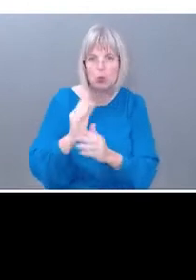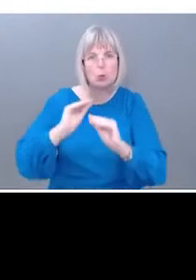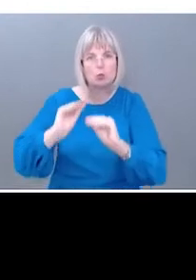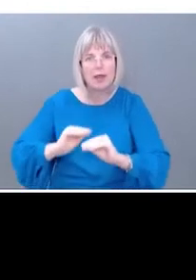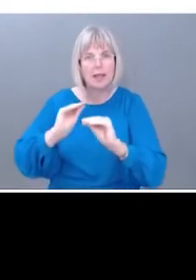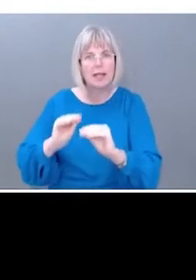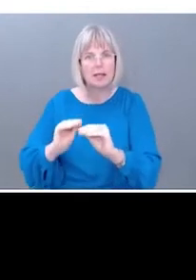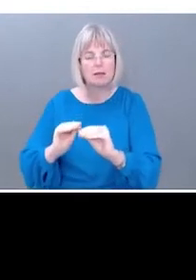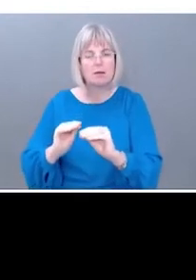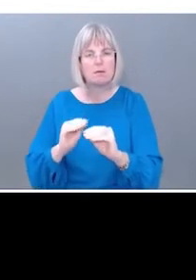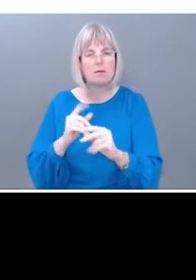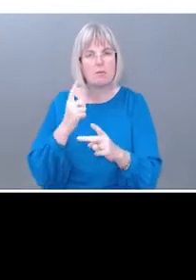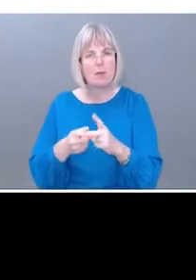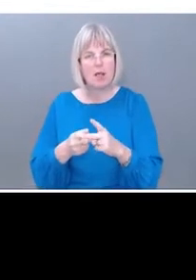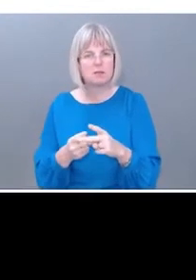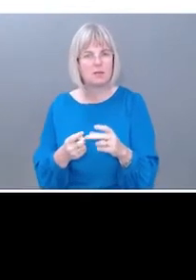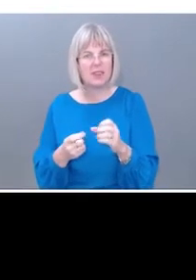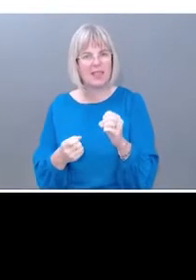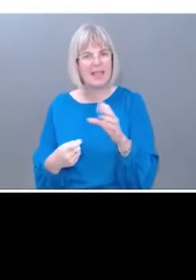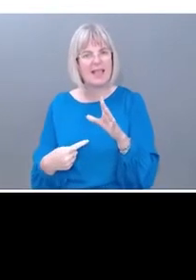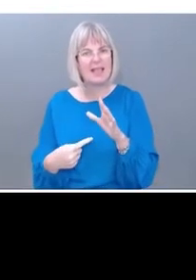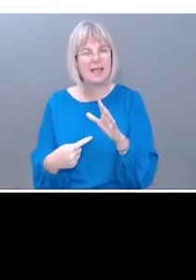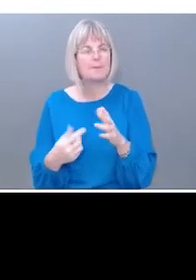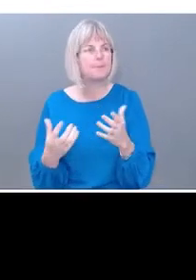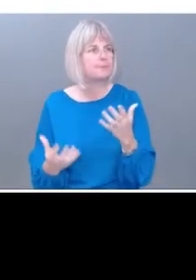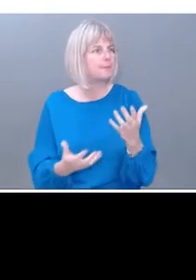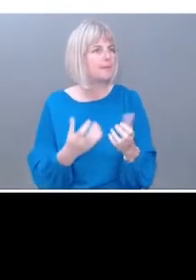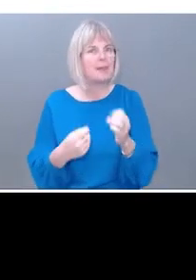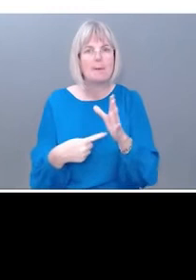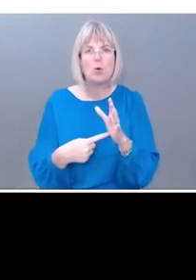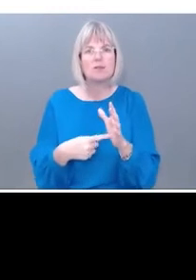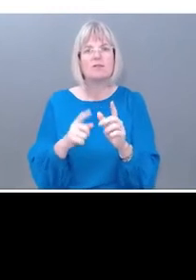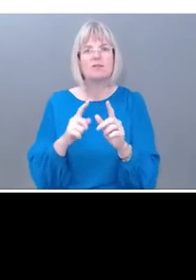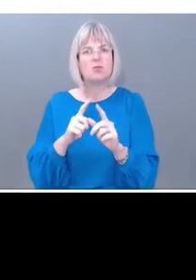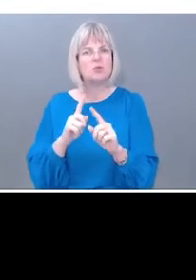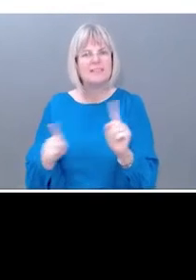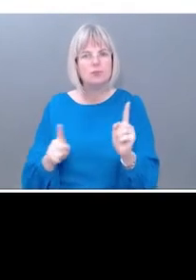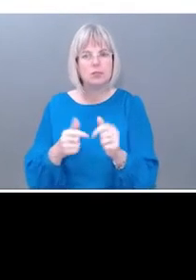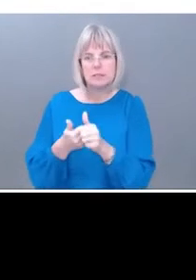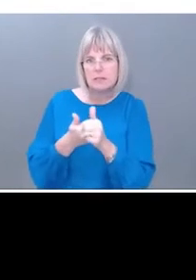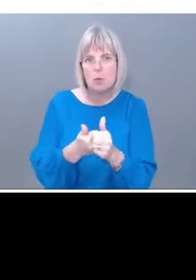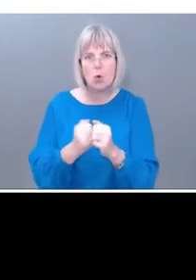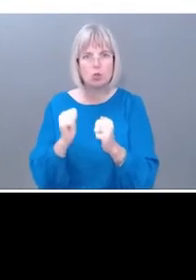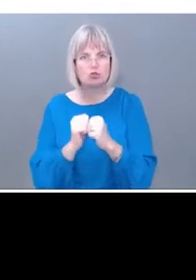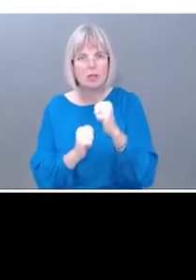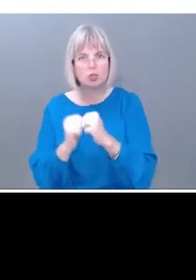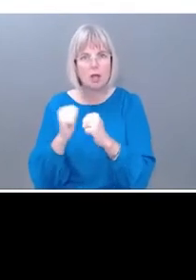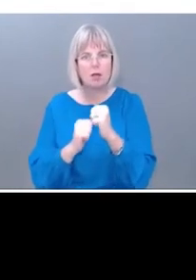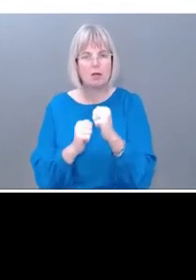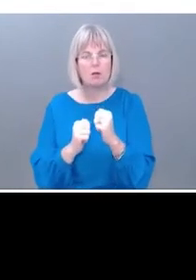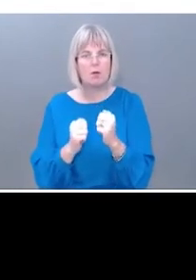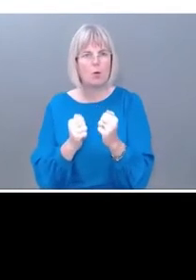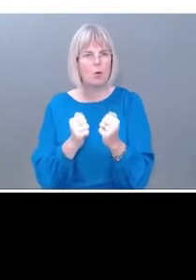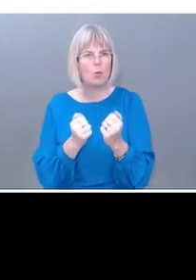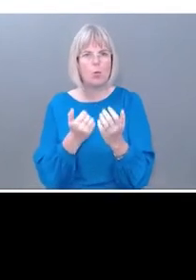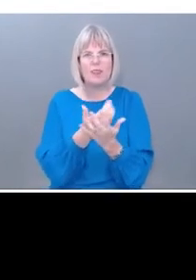having different support structures for people from the range of backgrounds that we're hoping to